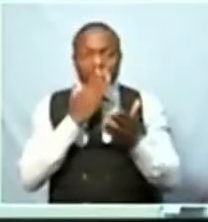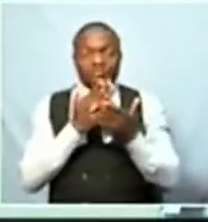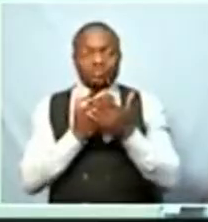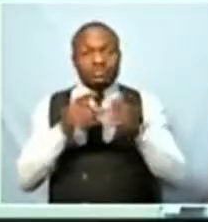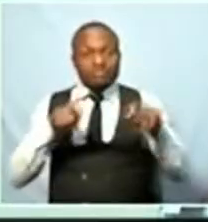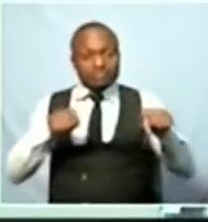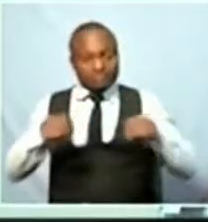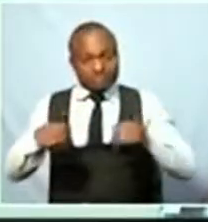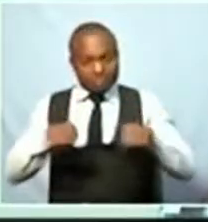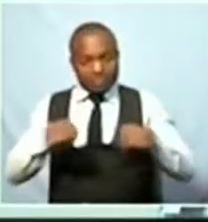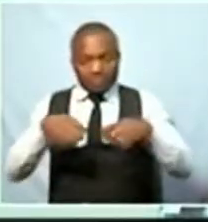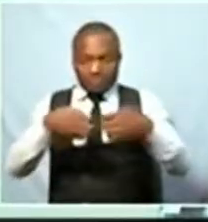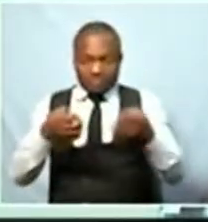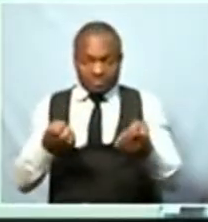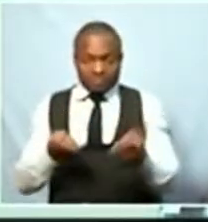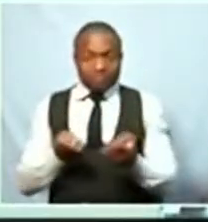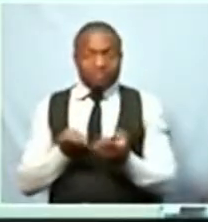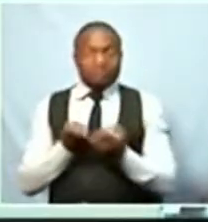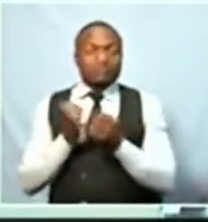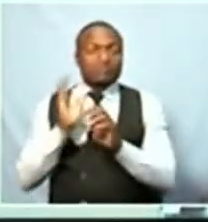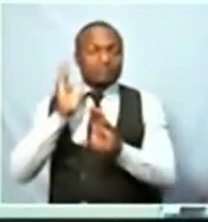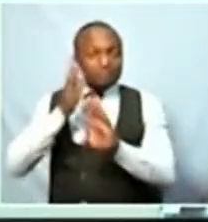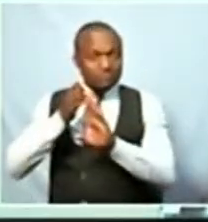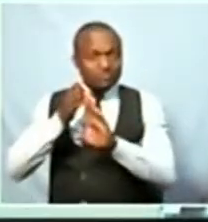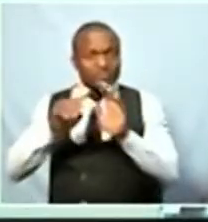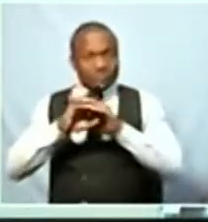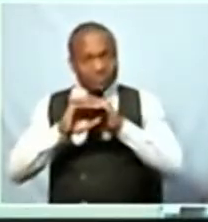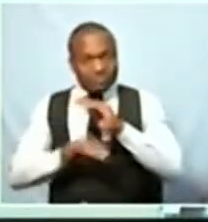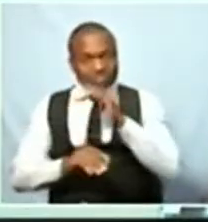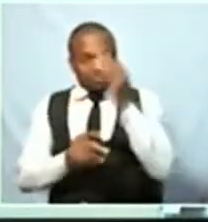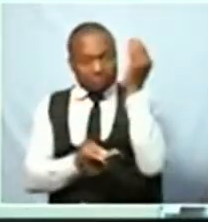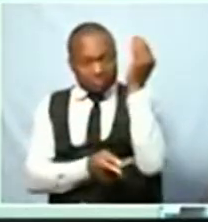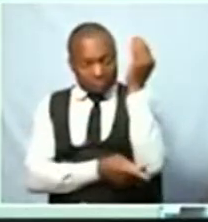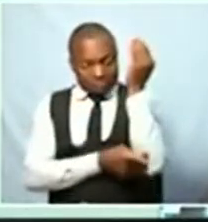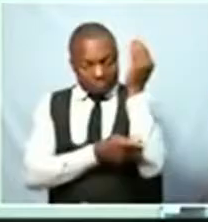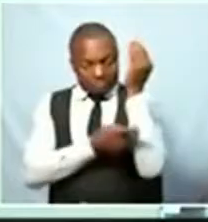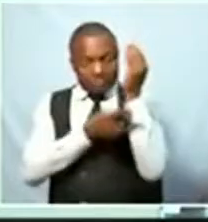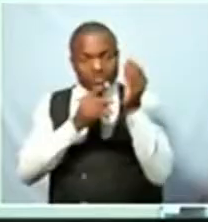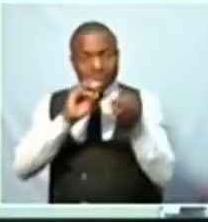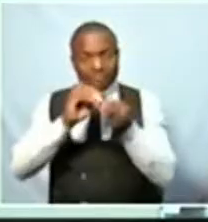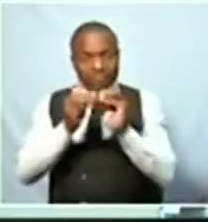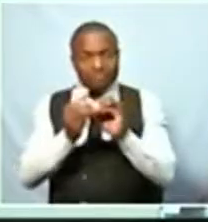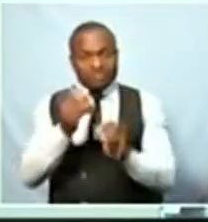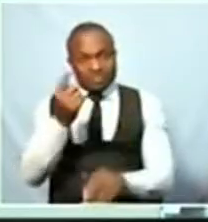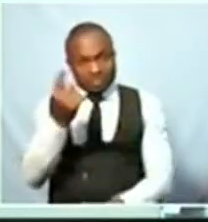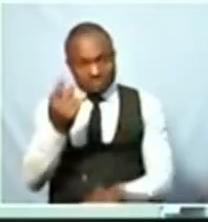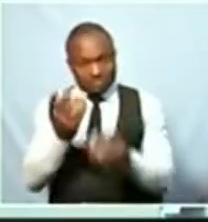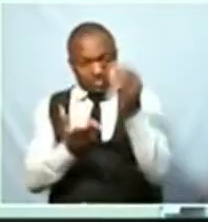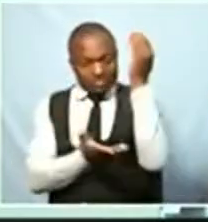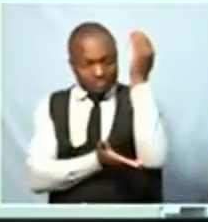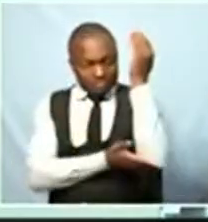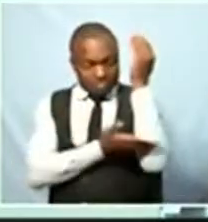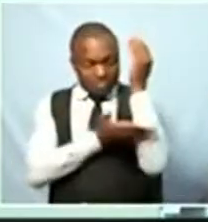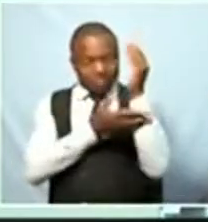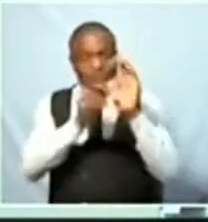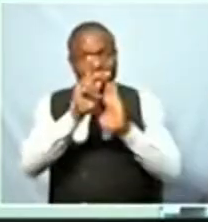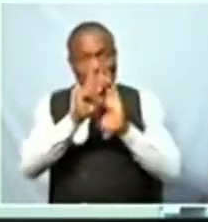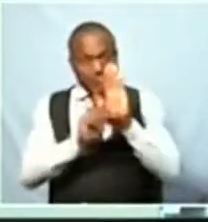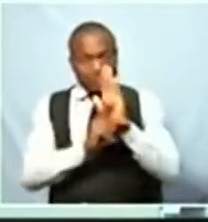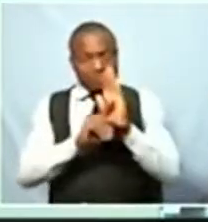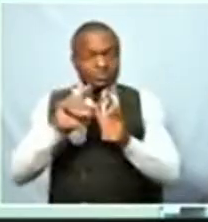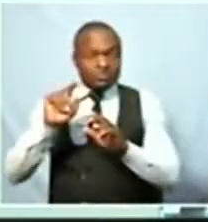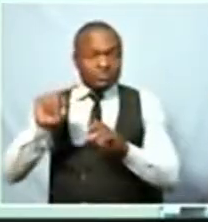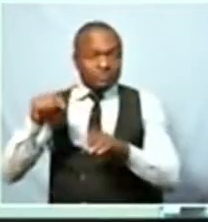governance, environment, specifically under development outcome number 1, improved policy and